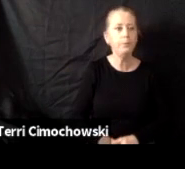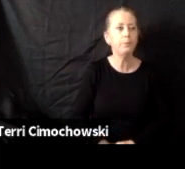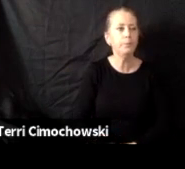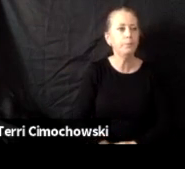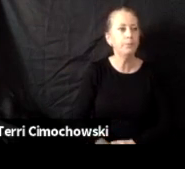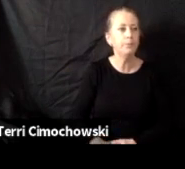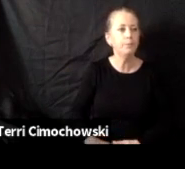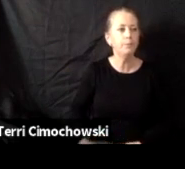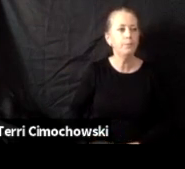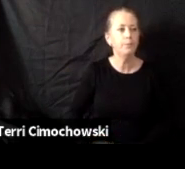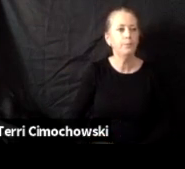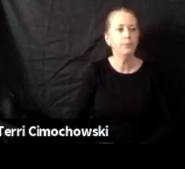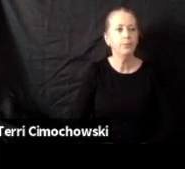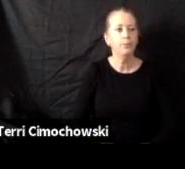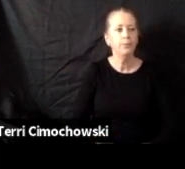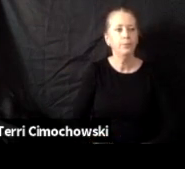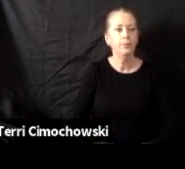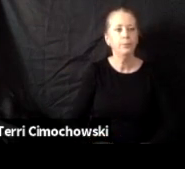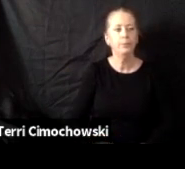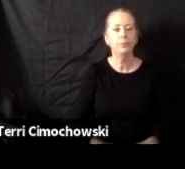So when we think about some